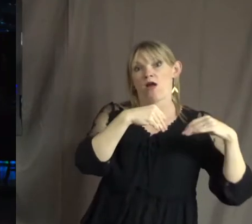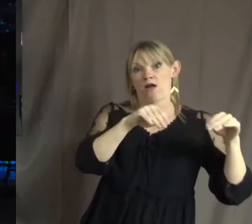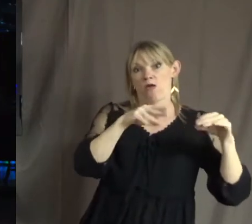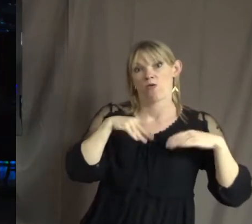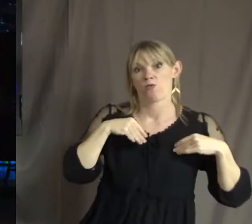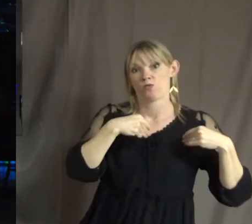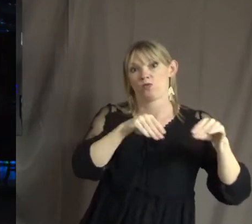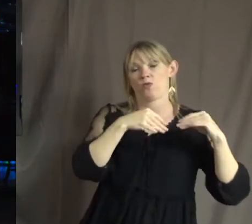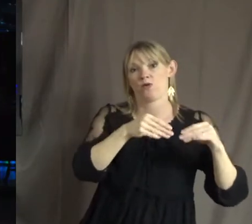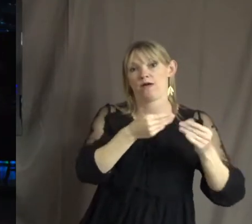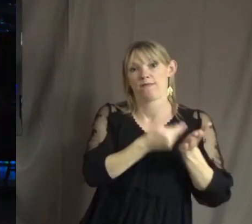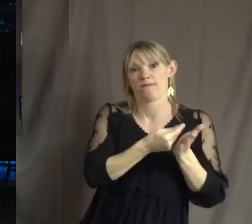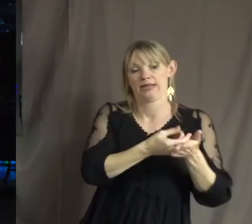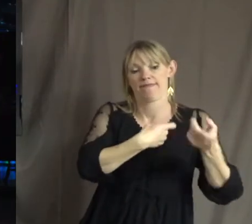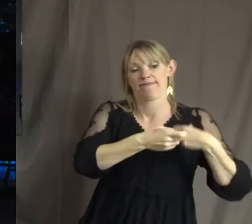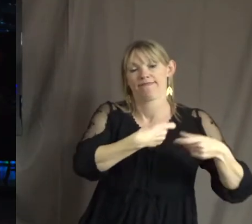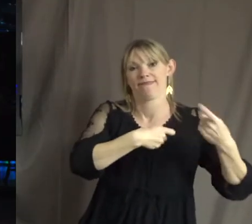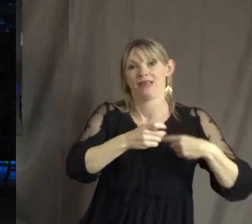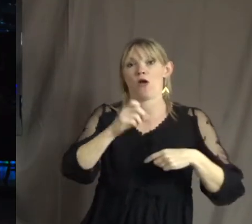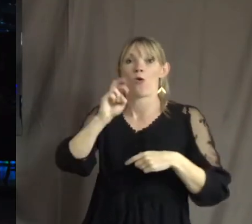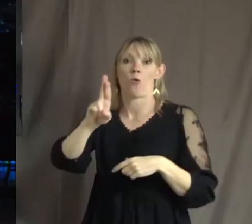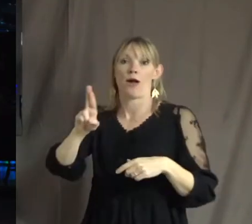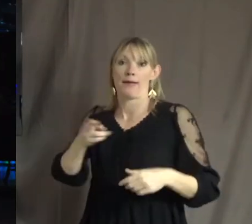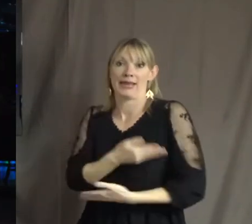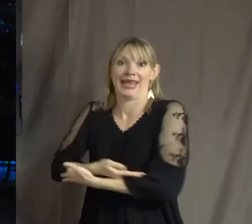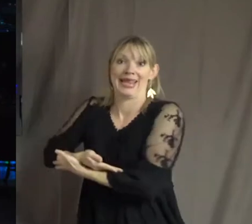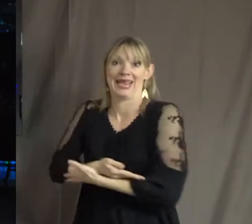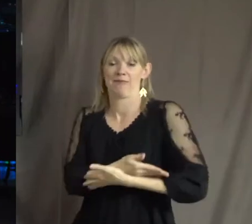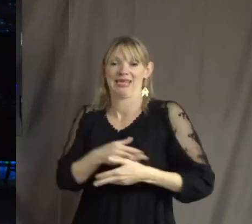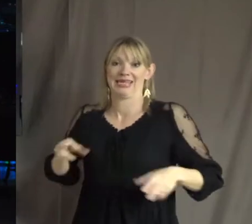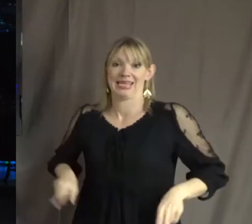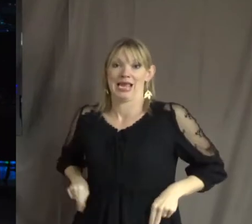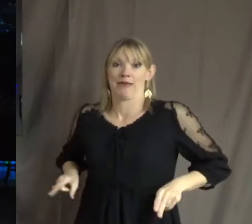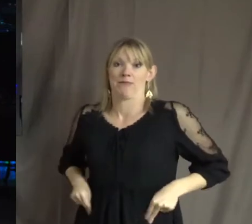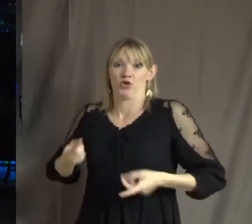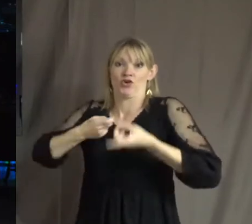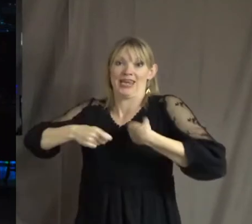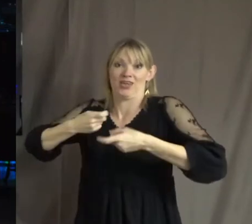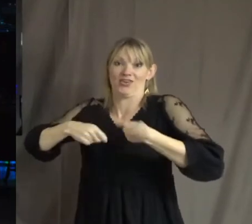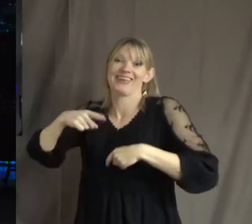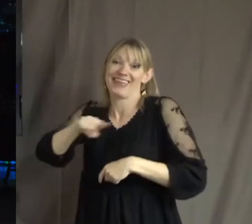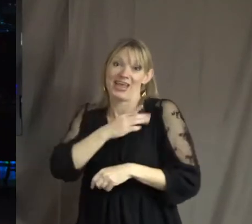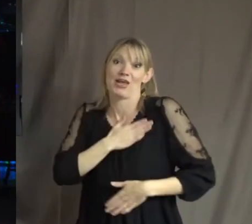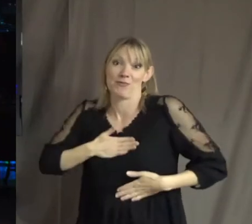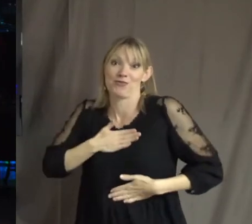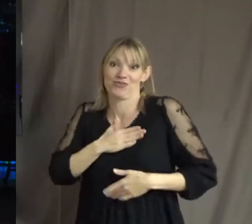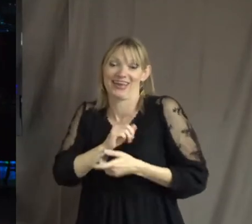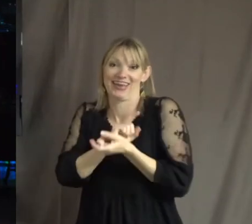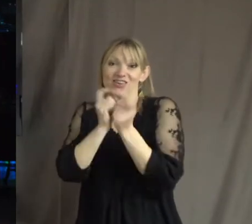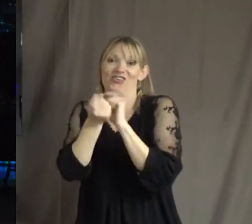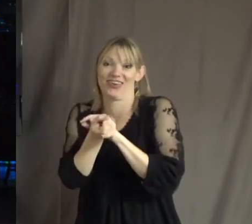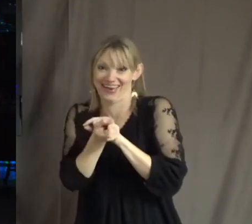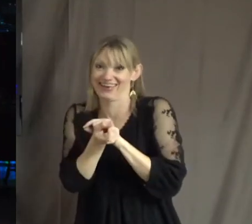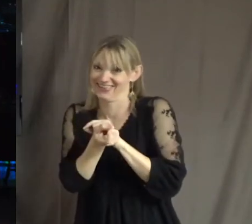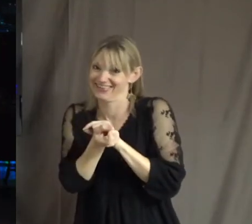when we're changing the diapers of the little ones. They appreciate that change. But other than that,